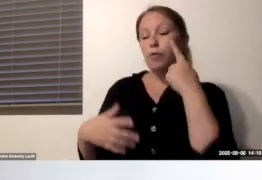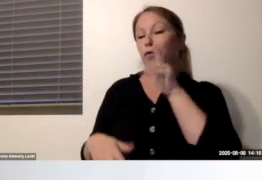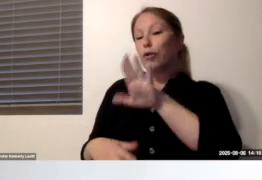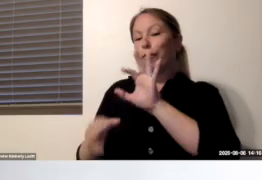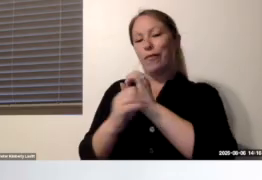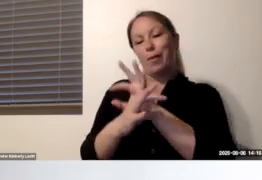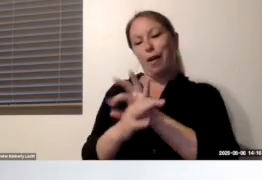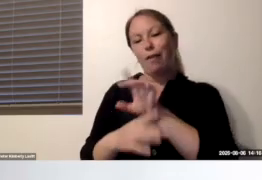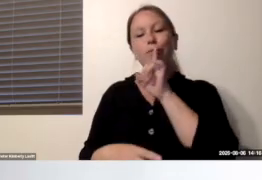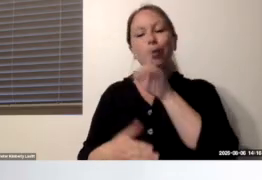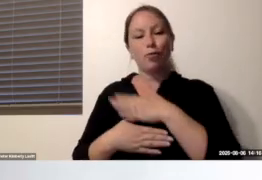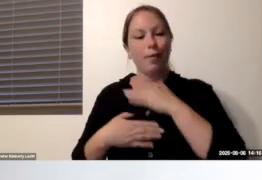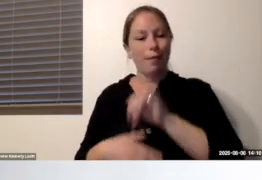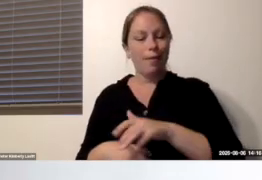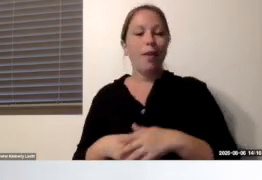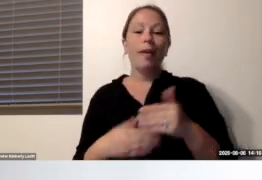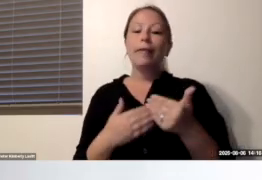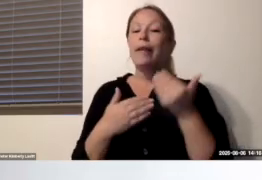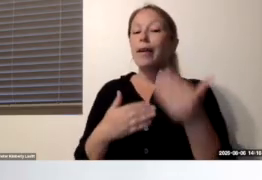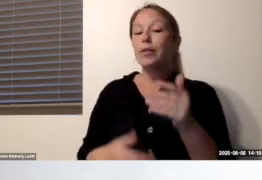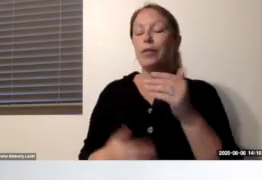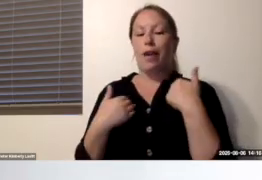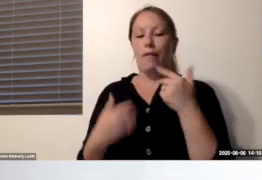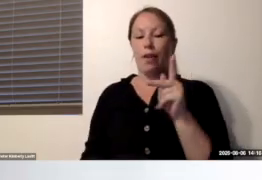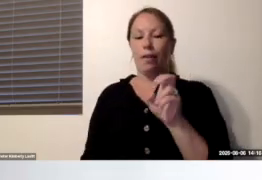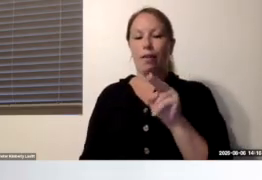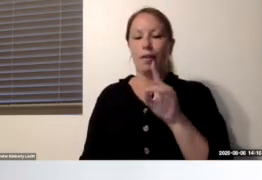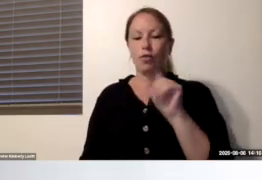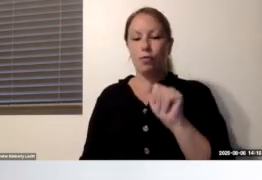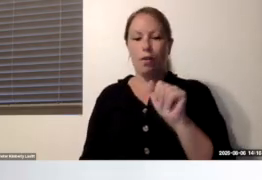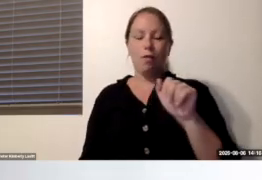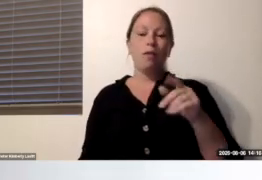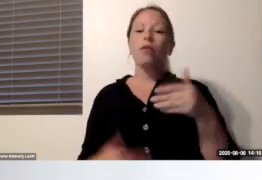feedback. Okay, next in the queue, we have Kendra Ramsey. Please go ahead, Kendra.